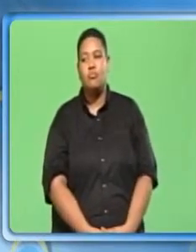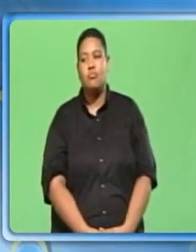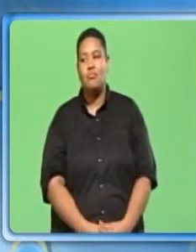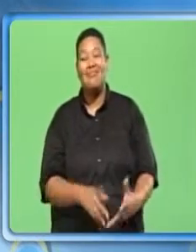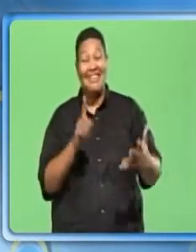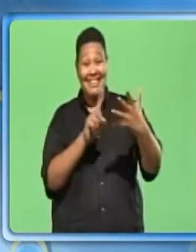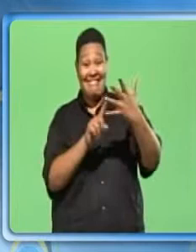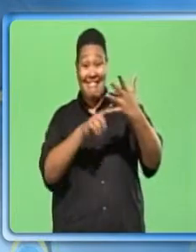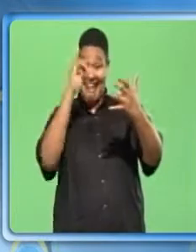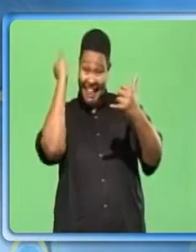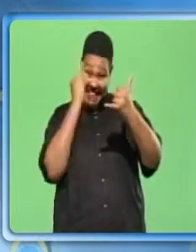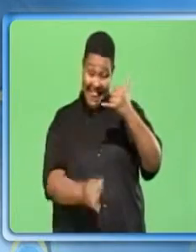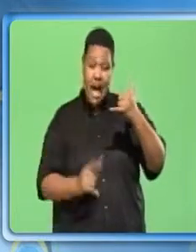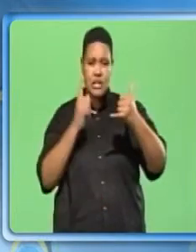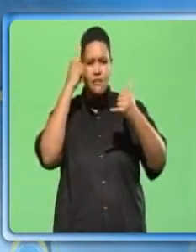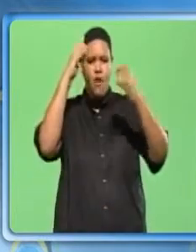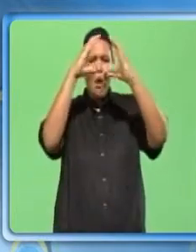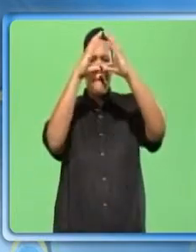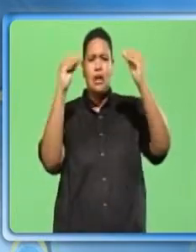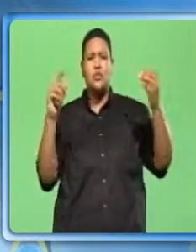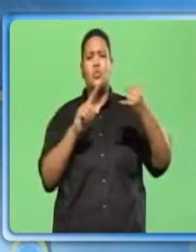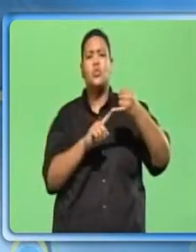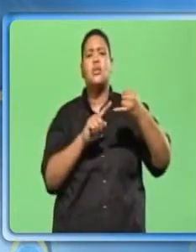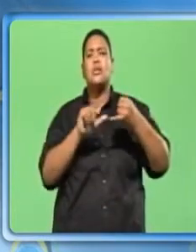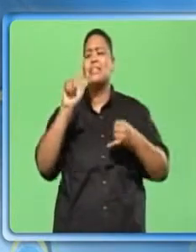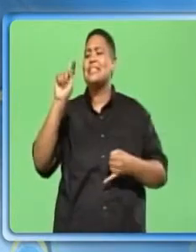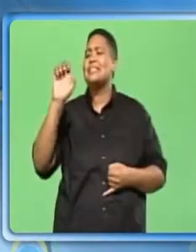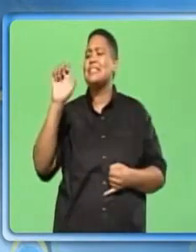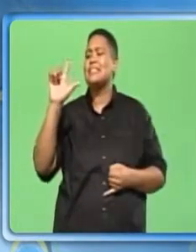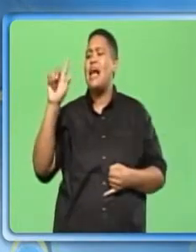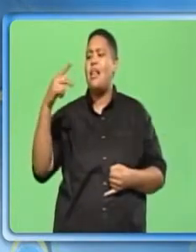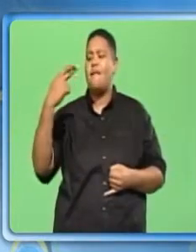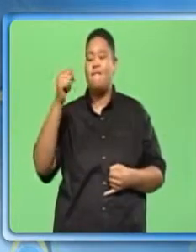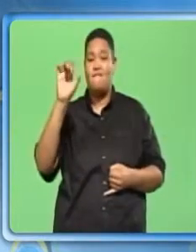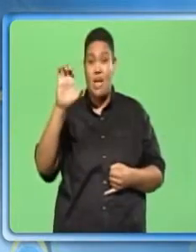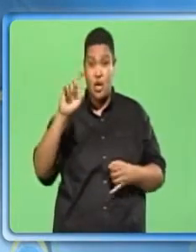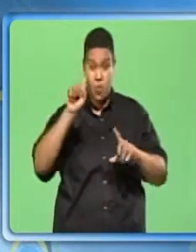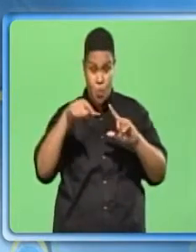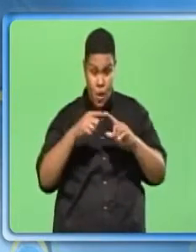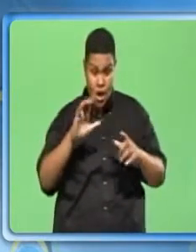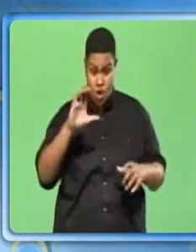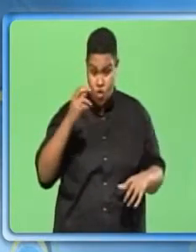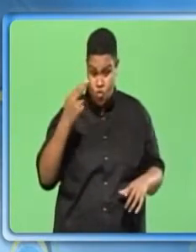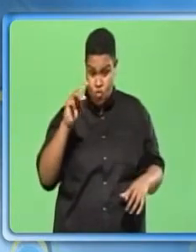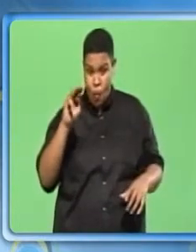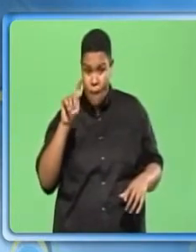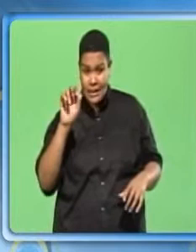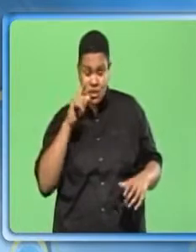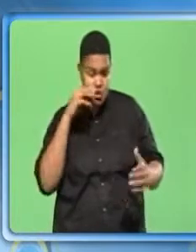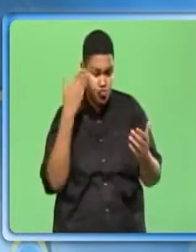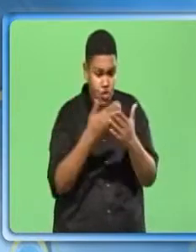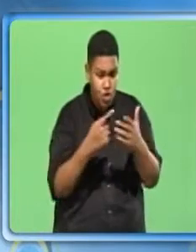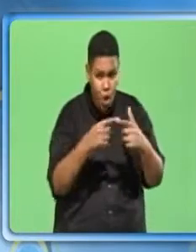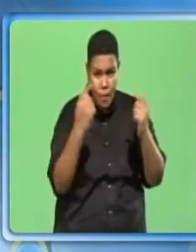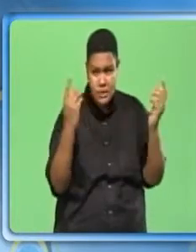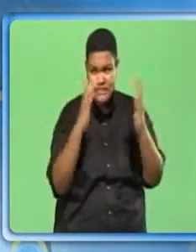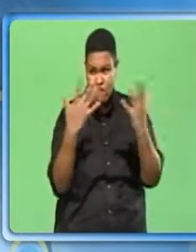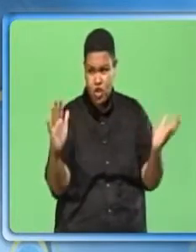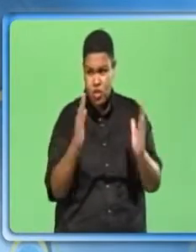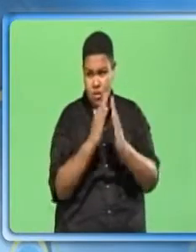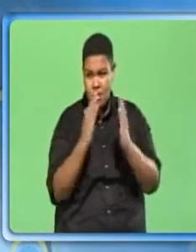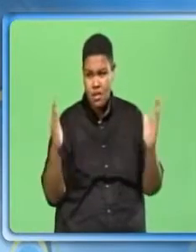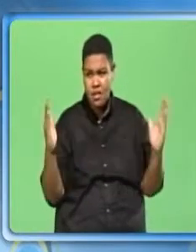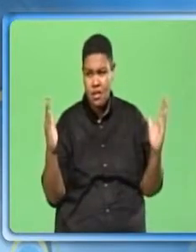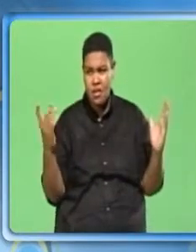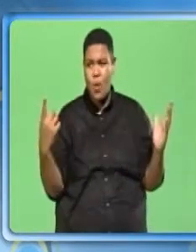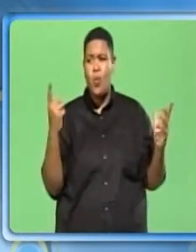The final phase of mitosis is called telophase. When the chromatids reach the opposite ends of the cell, they unravel